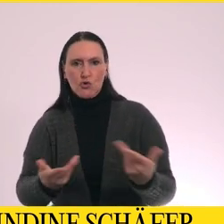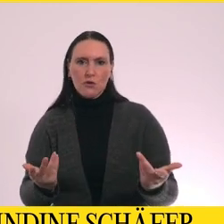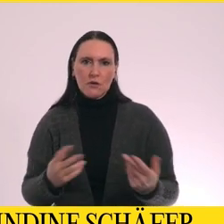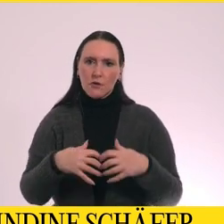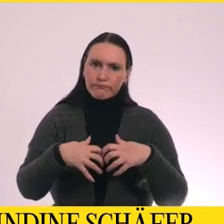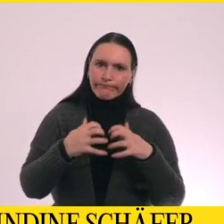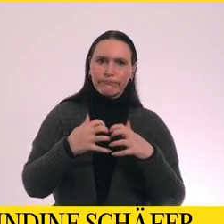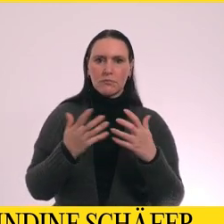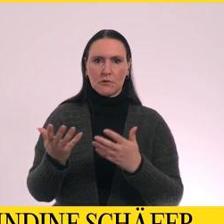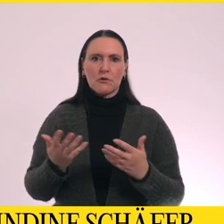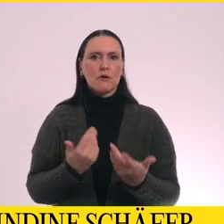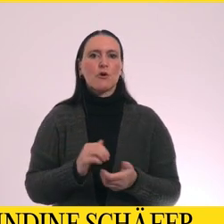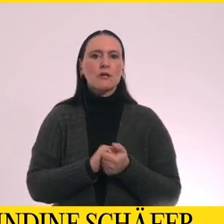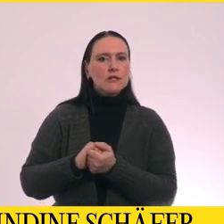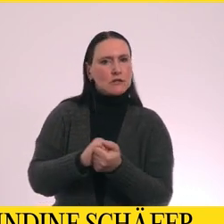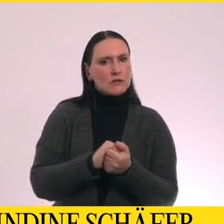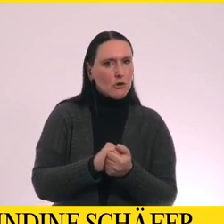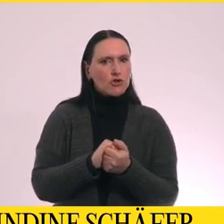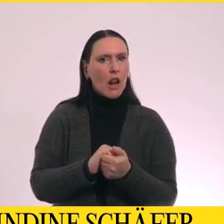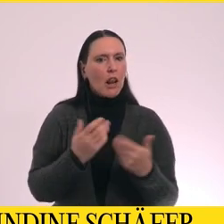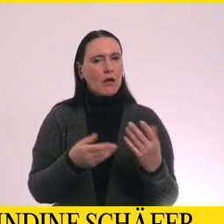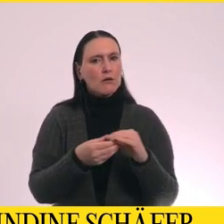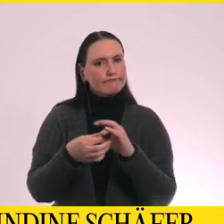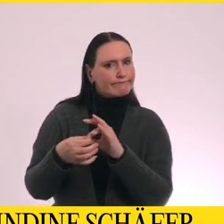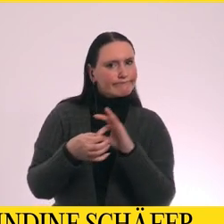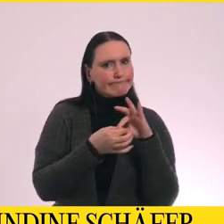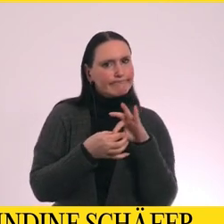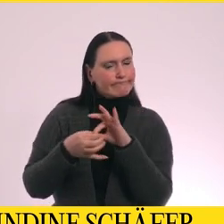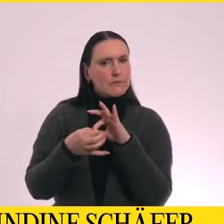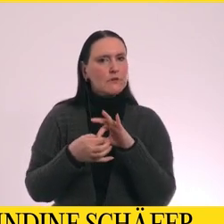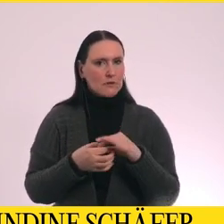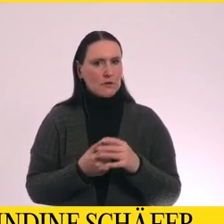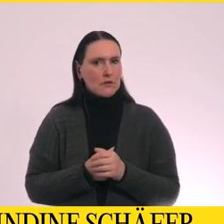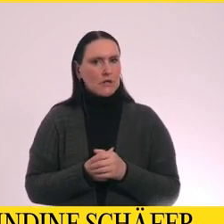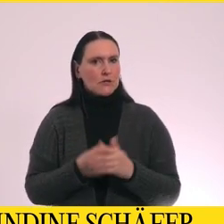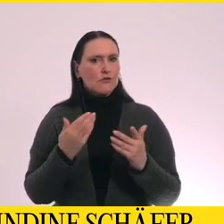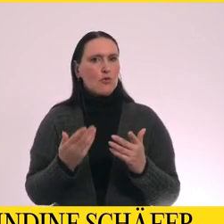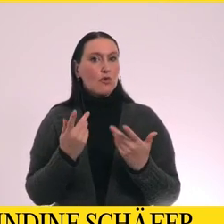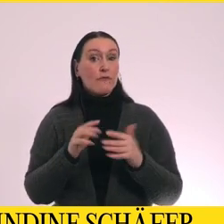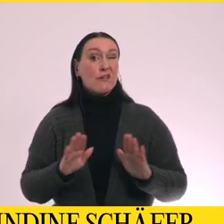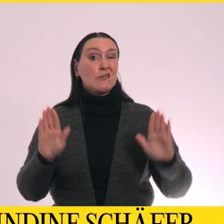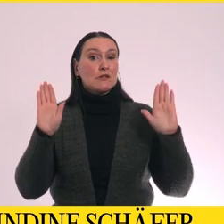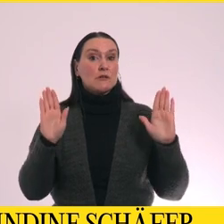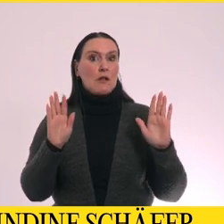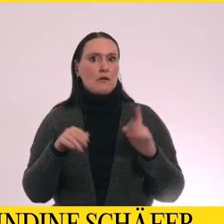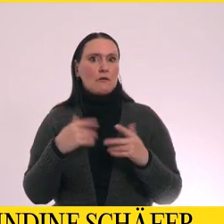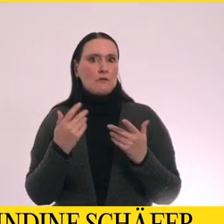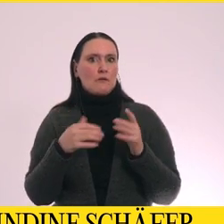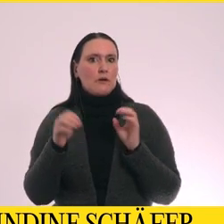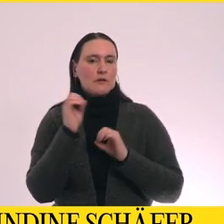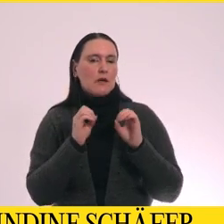social contract, a social democratic contract, which is suspended in the case of asylum seekers for many, many